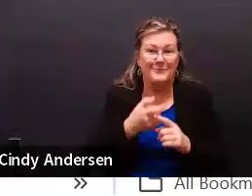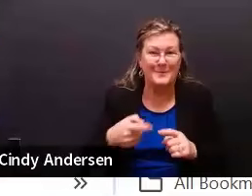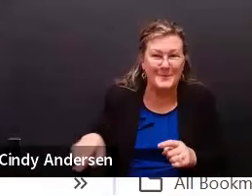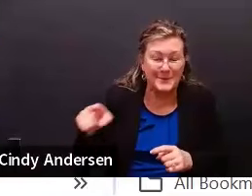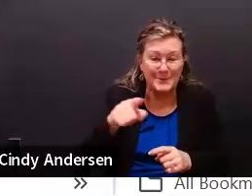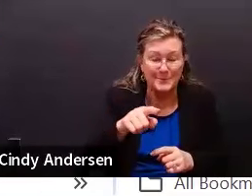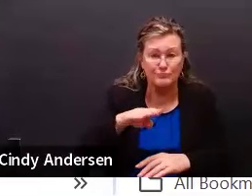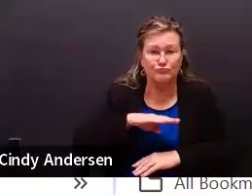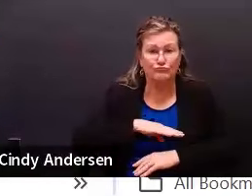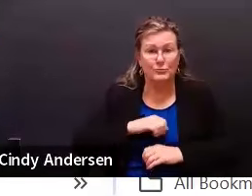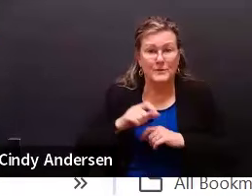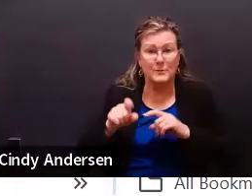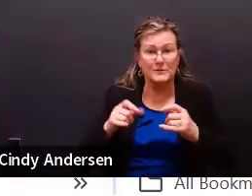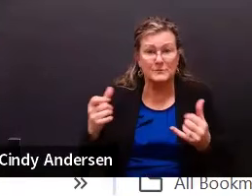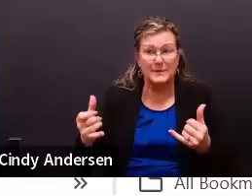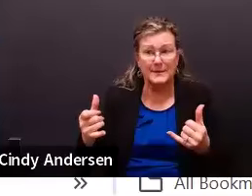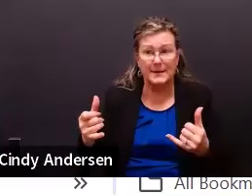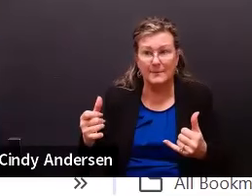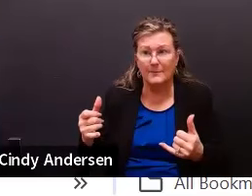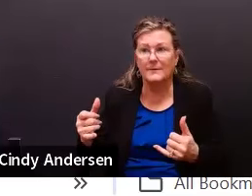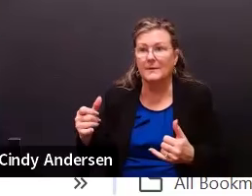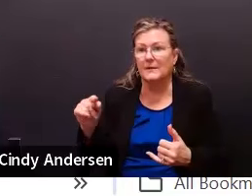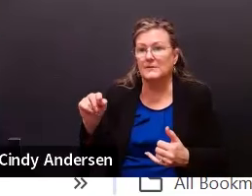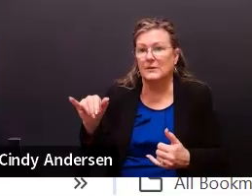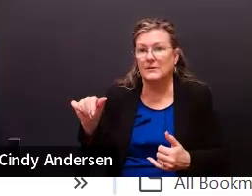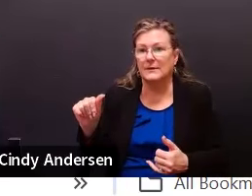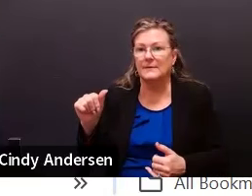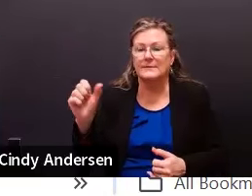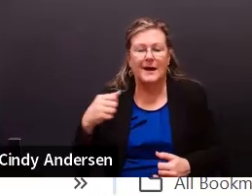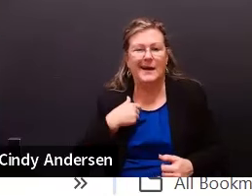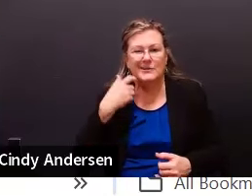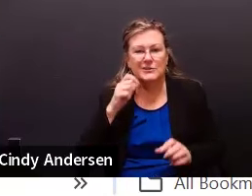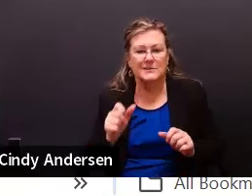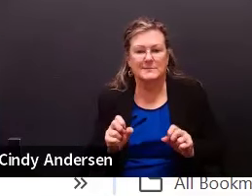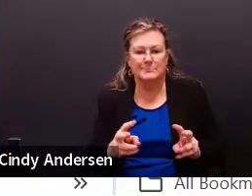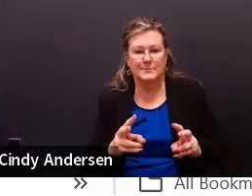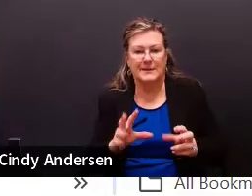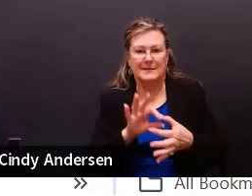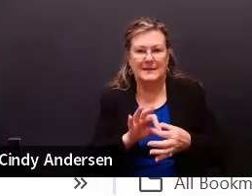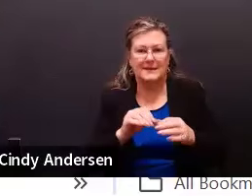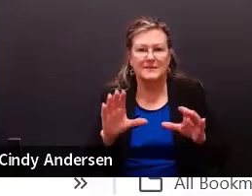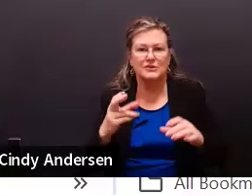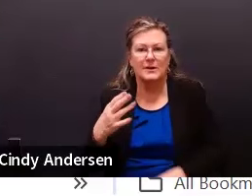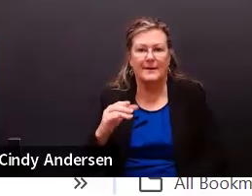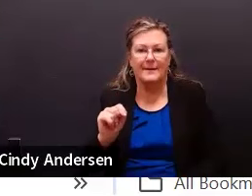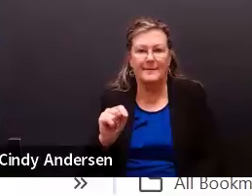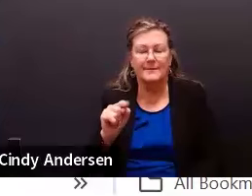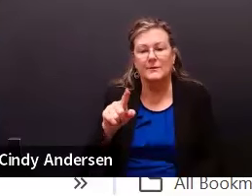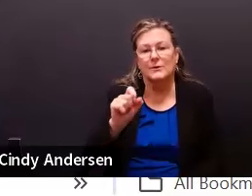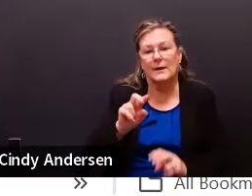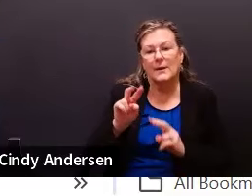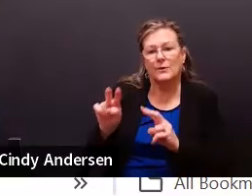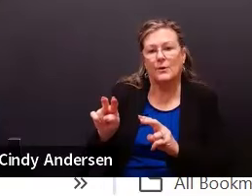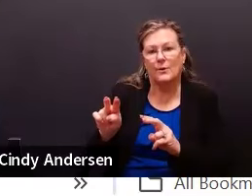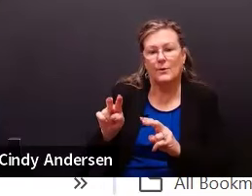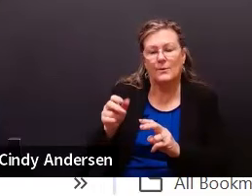good on questions at the moment, Tanya? Yes. So I just put in the chat a link that you can go and